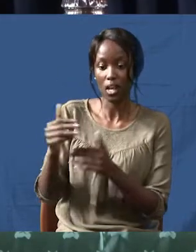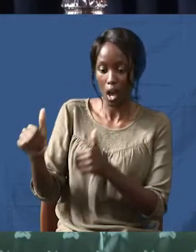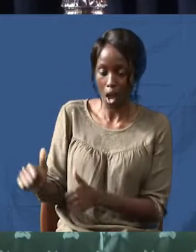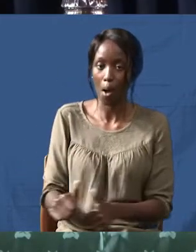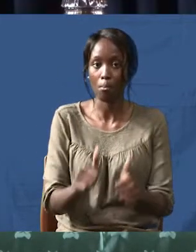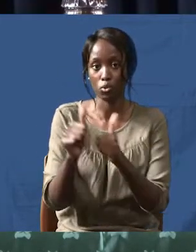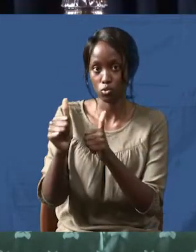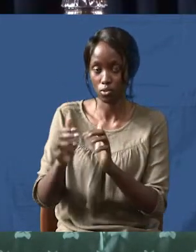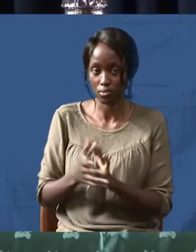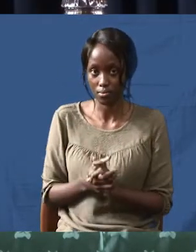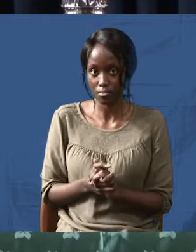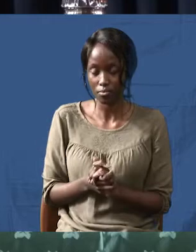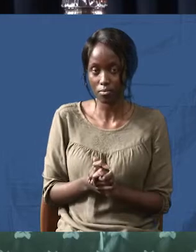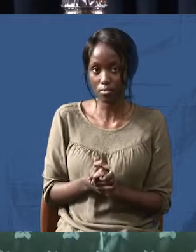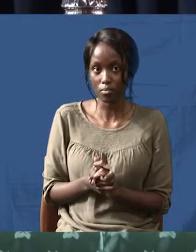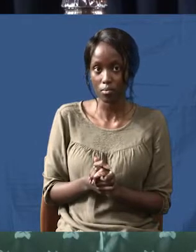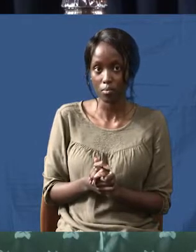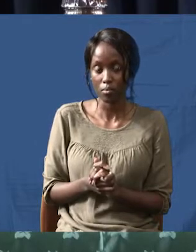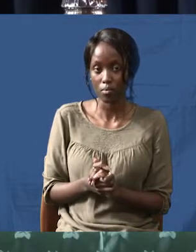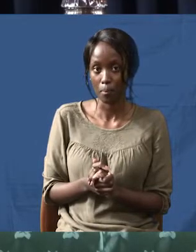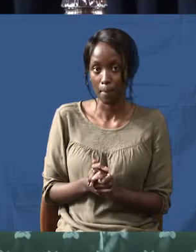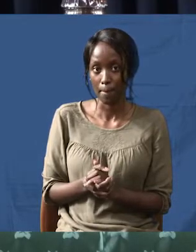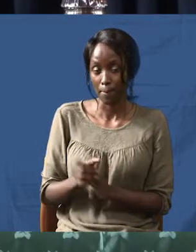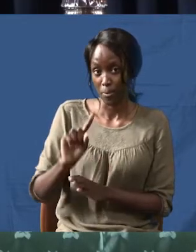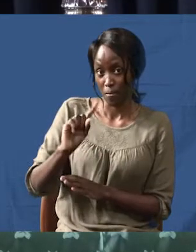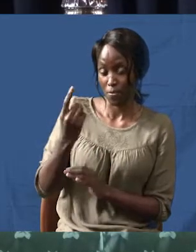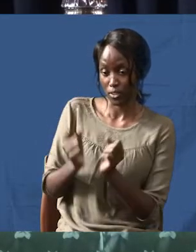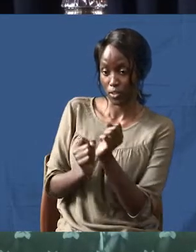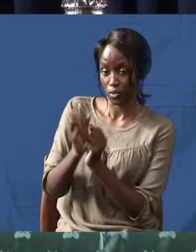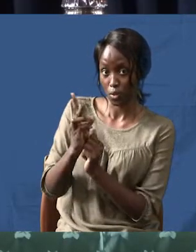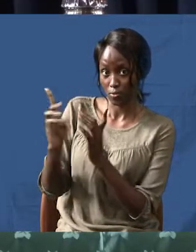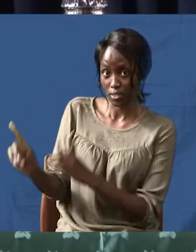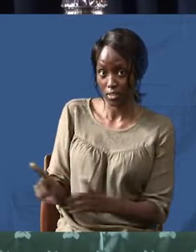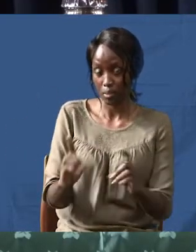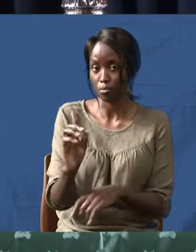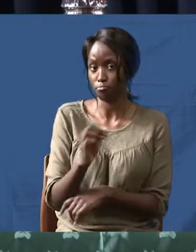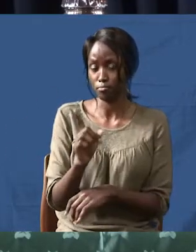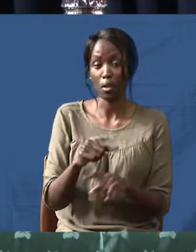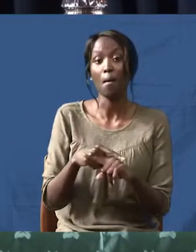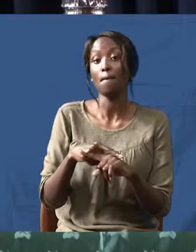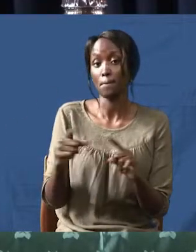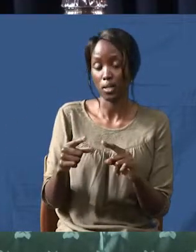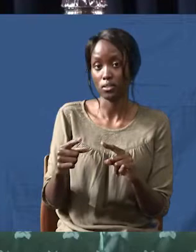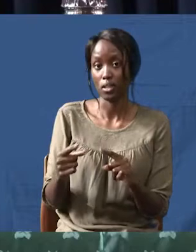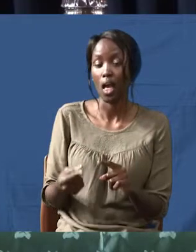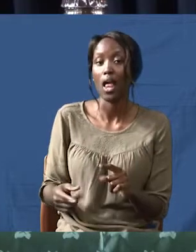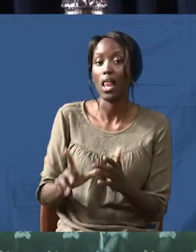apostle. While not one of the original 12 that God called